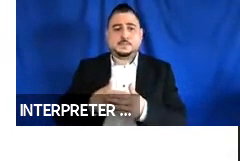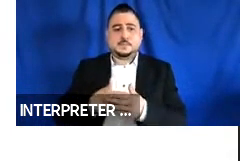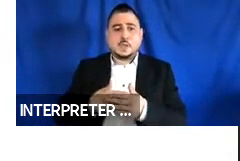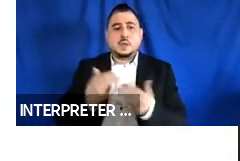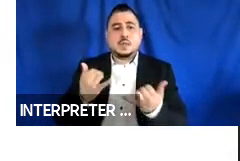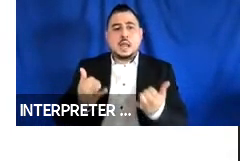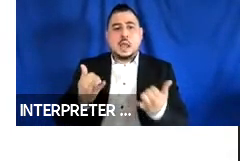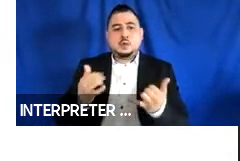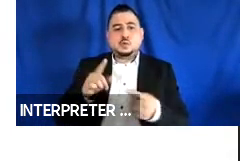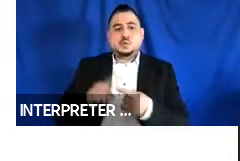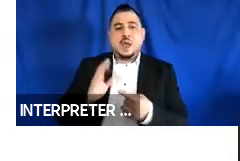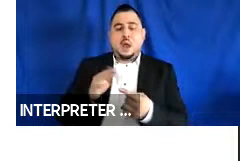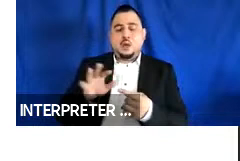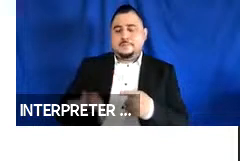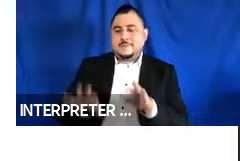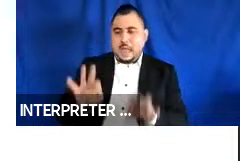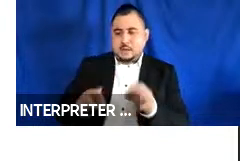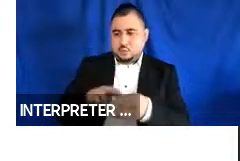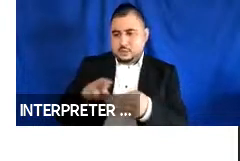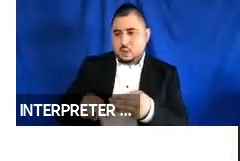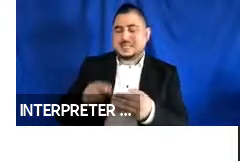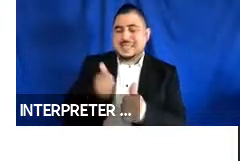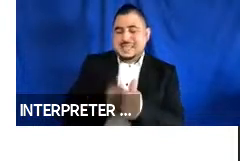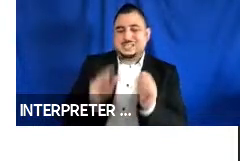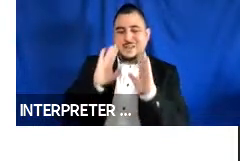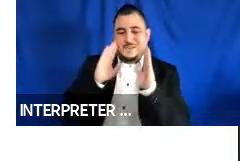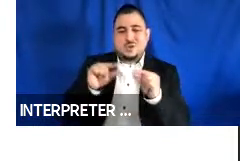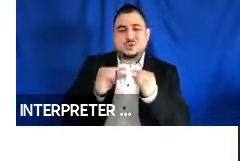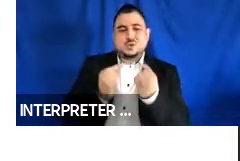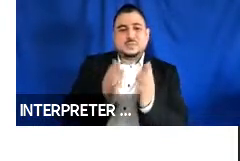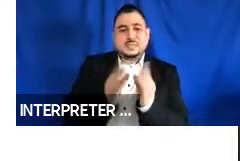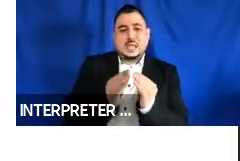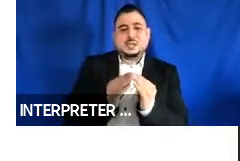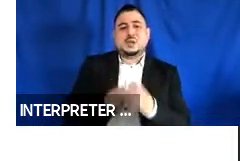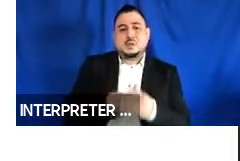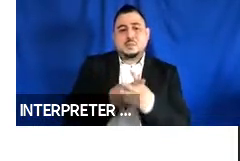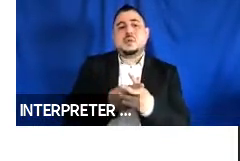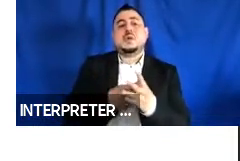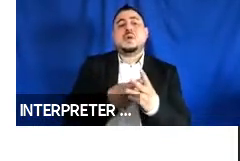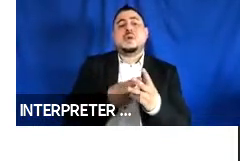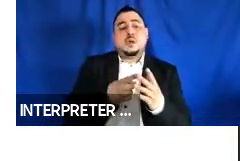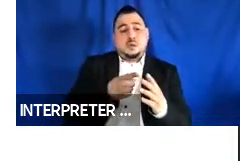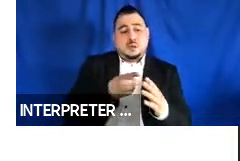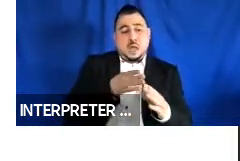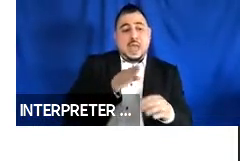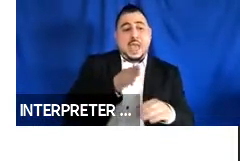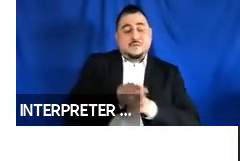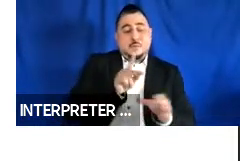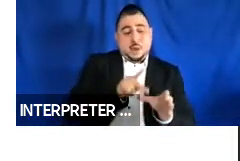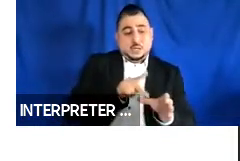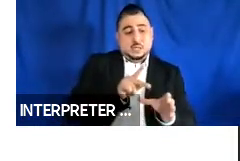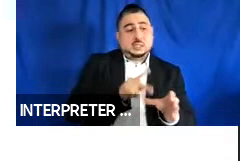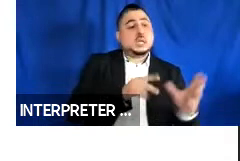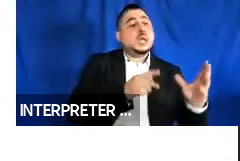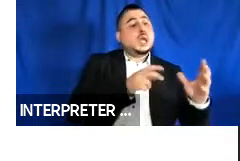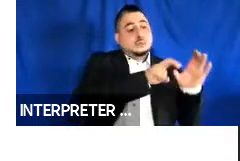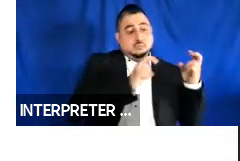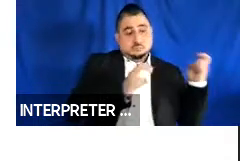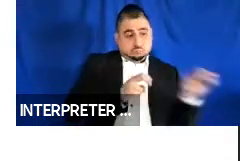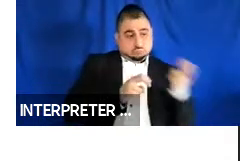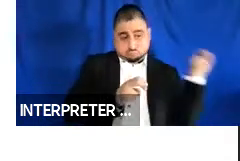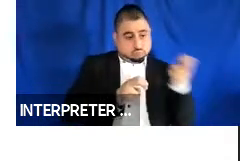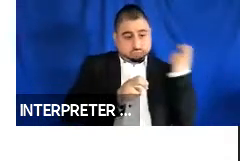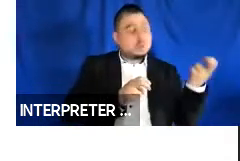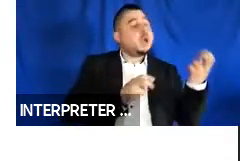So now to our findings. Each focus group session began immediately following the participant experience of riding the Ollie AV